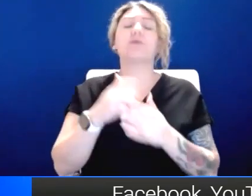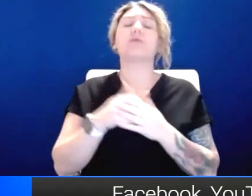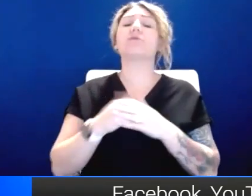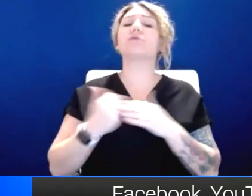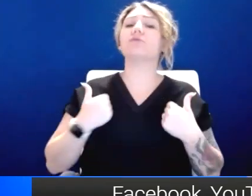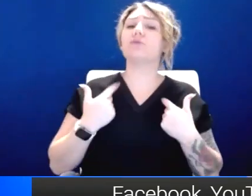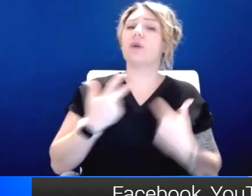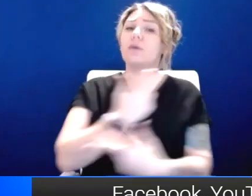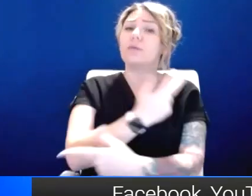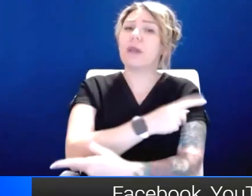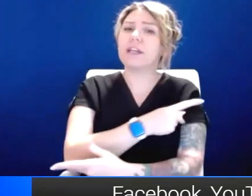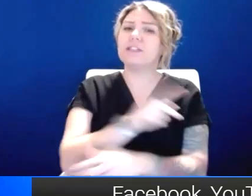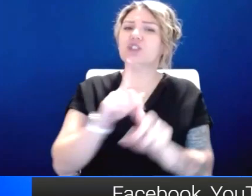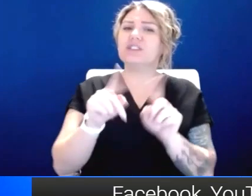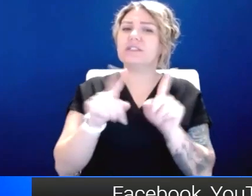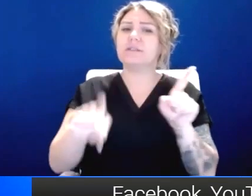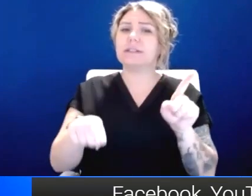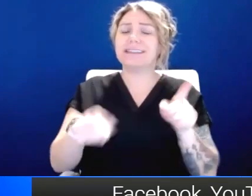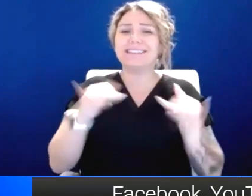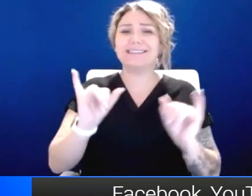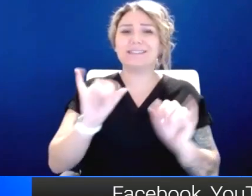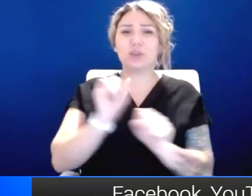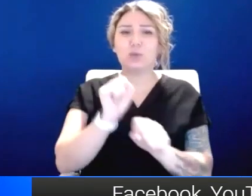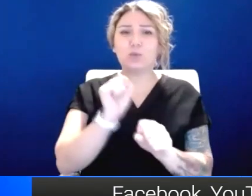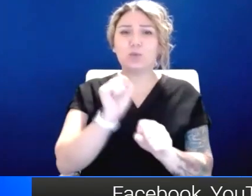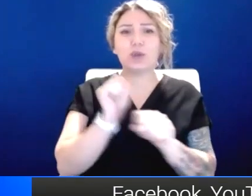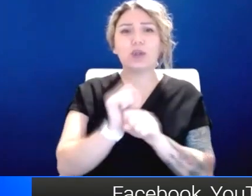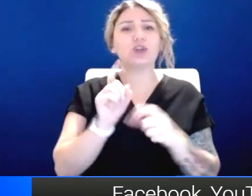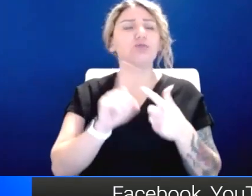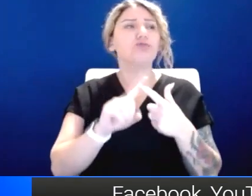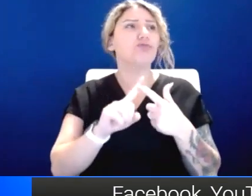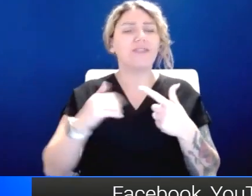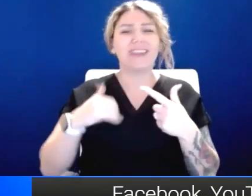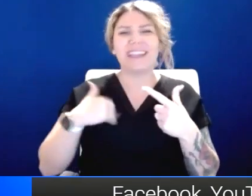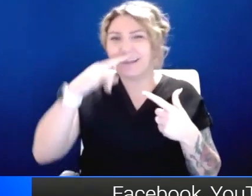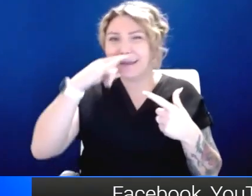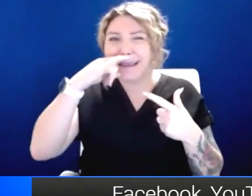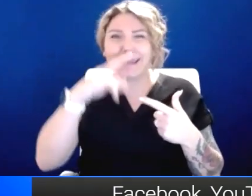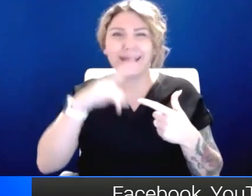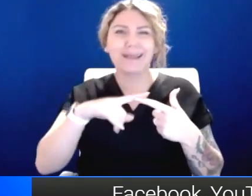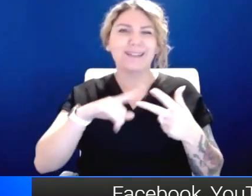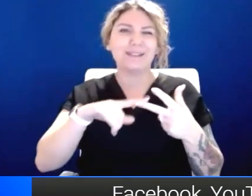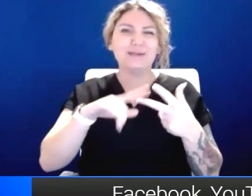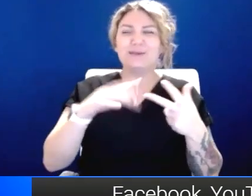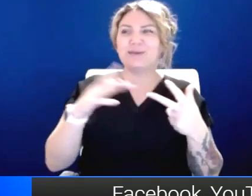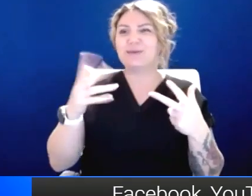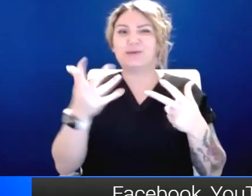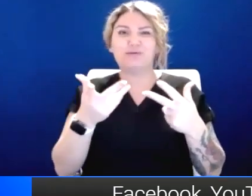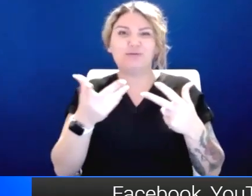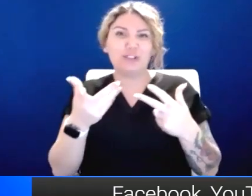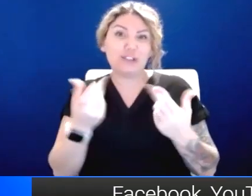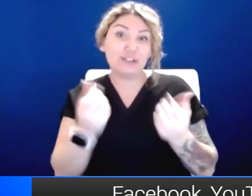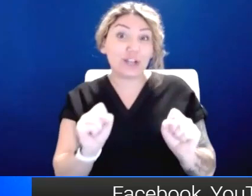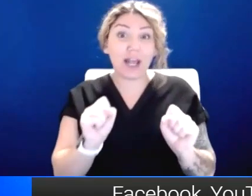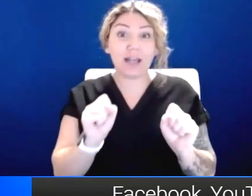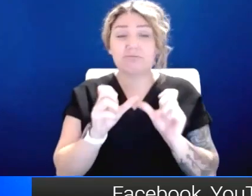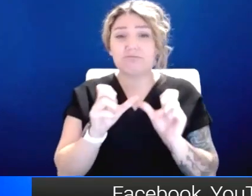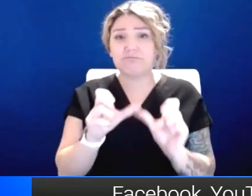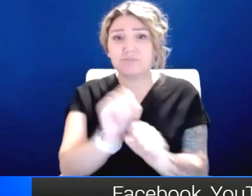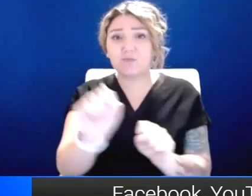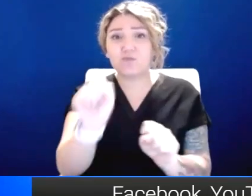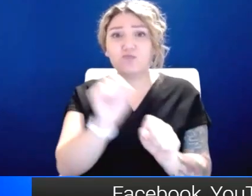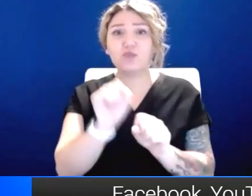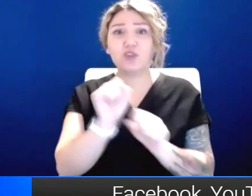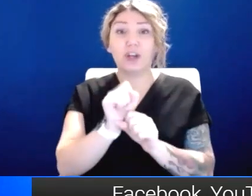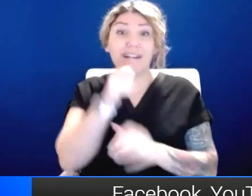needs. They're still working. They have young kids, just trying to keep the work going, trying to often hide it